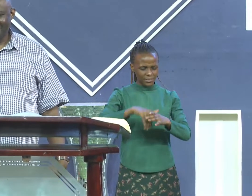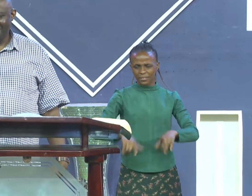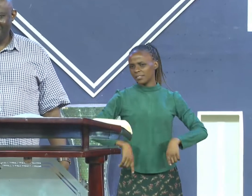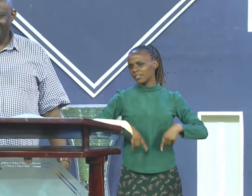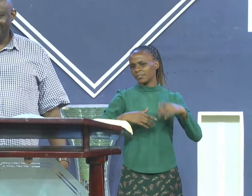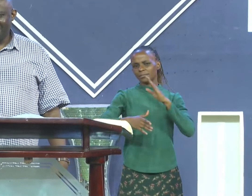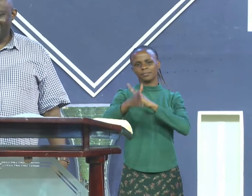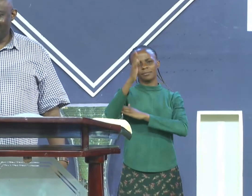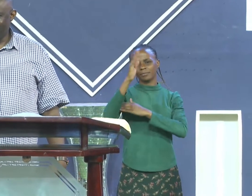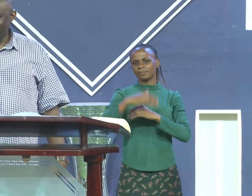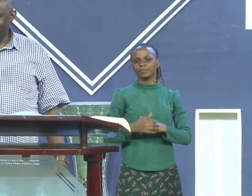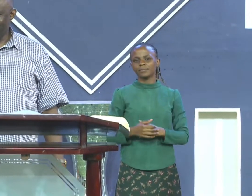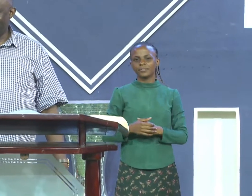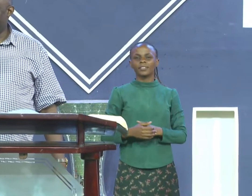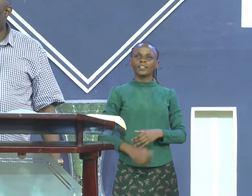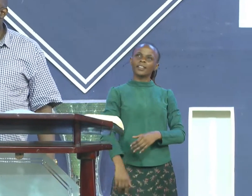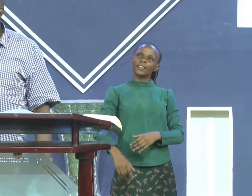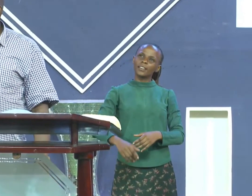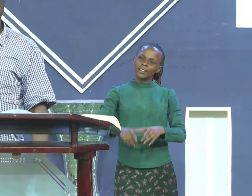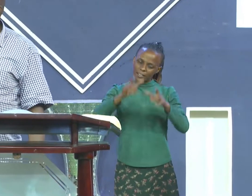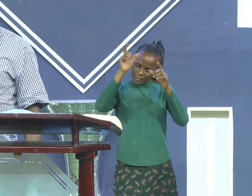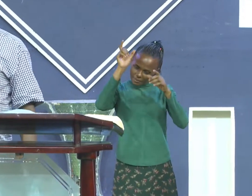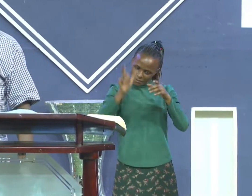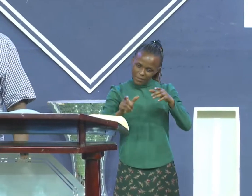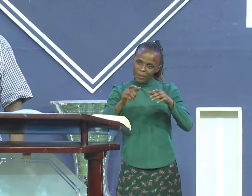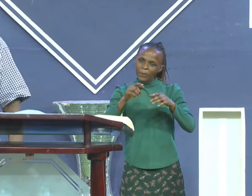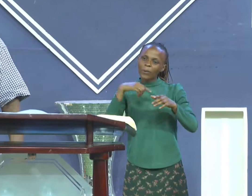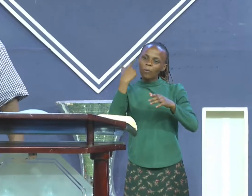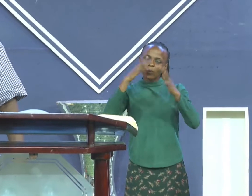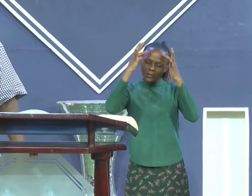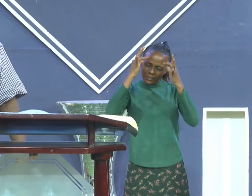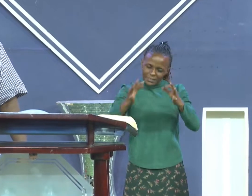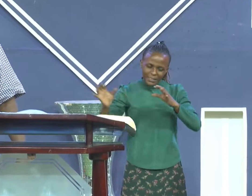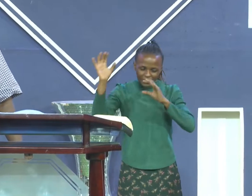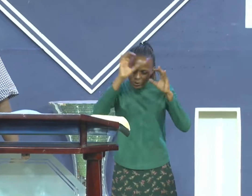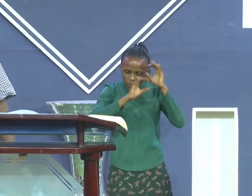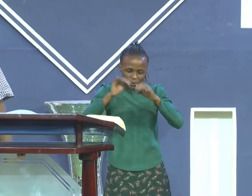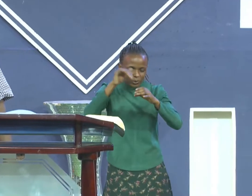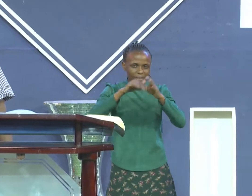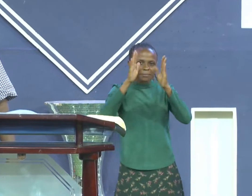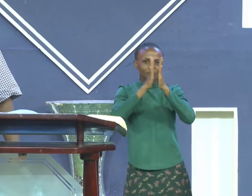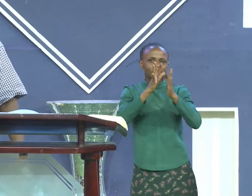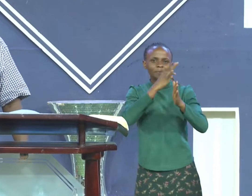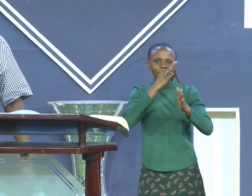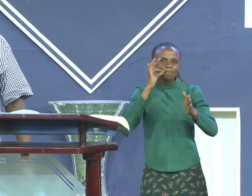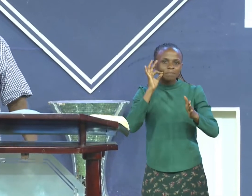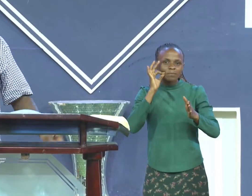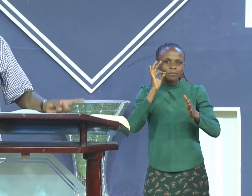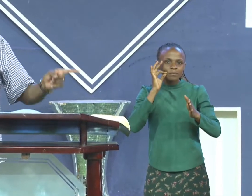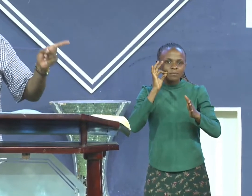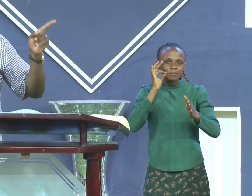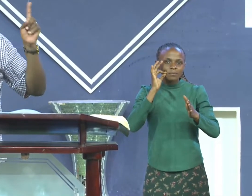believe the living God, the one we've decided to seek in prayer and fasting,